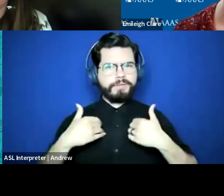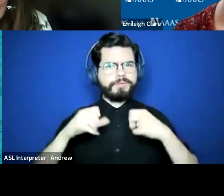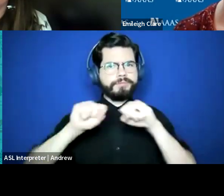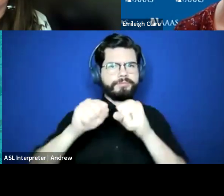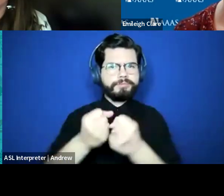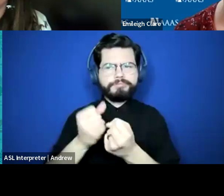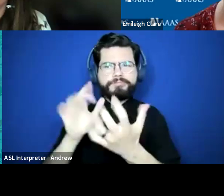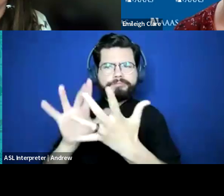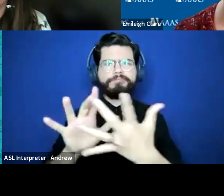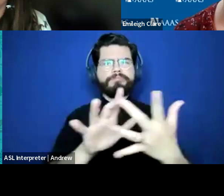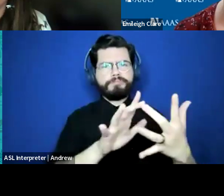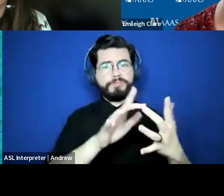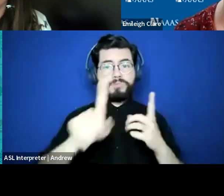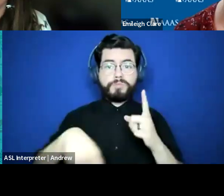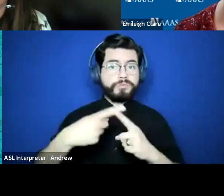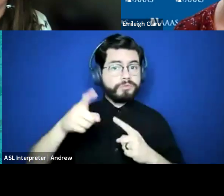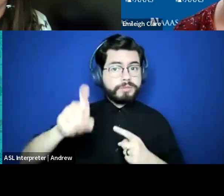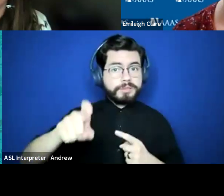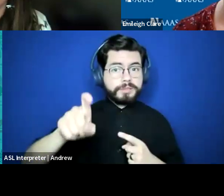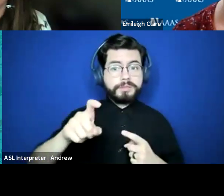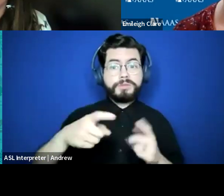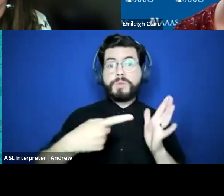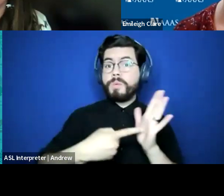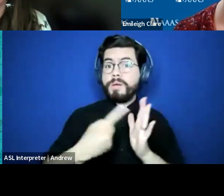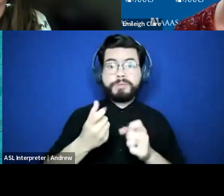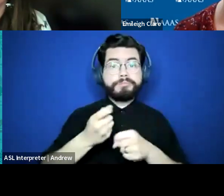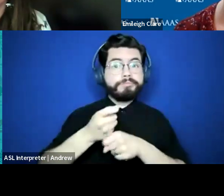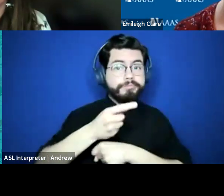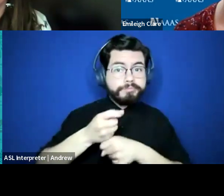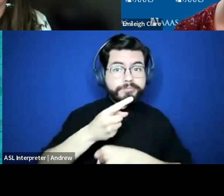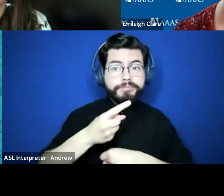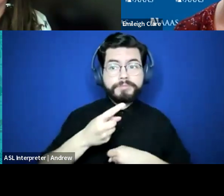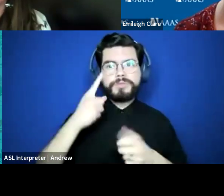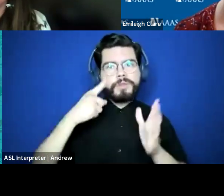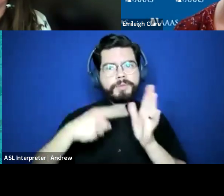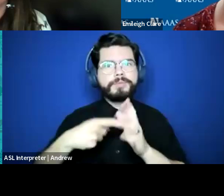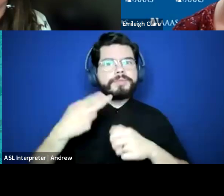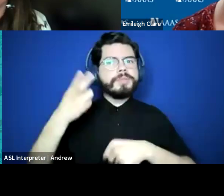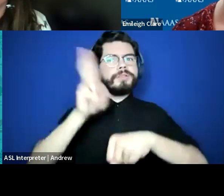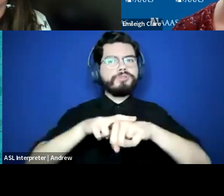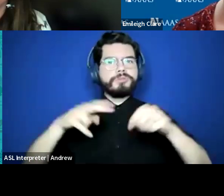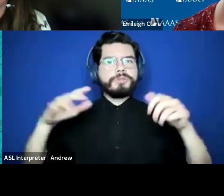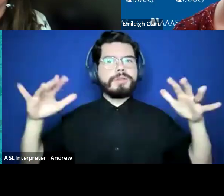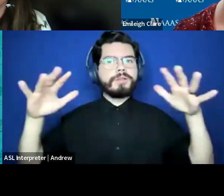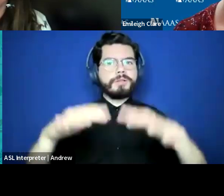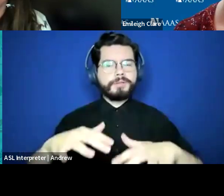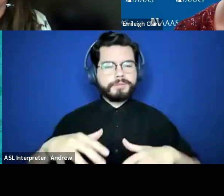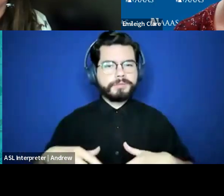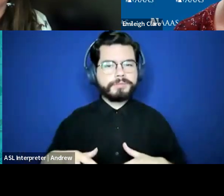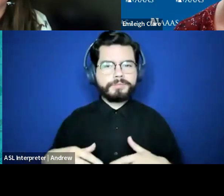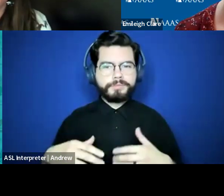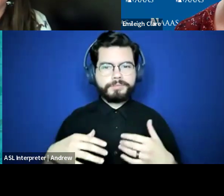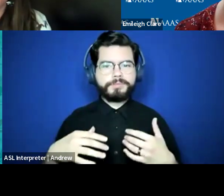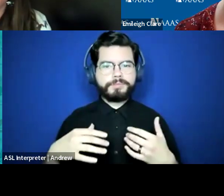that's once a year or a couple of times a year, depending, if you can attend the national conference or so. But I have that in my mind. So